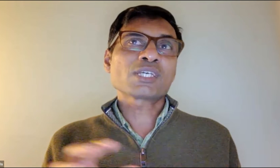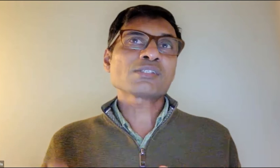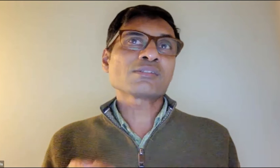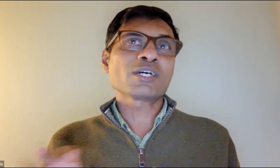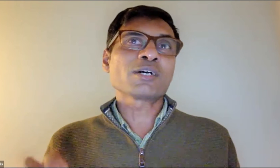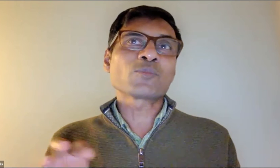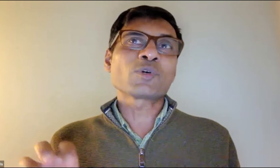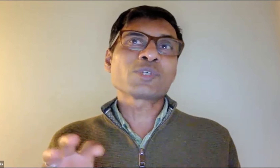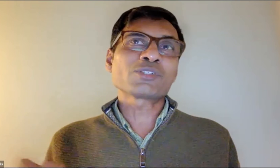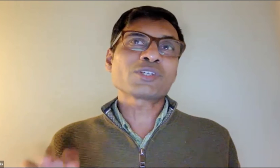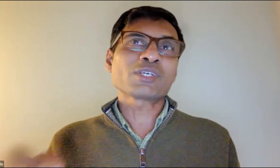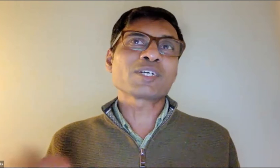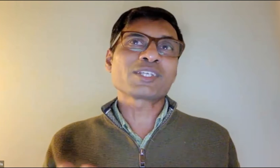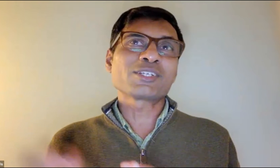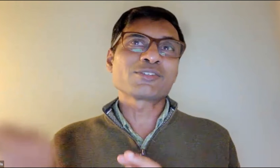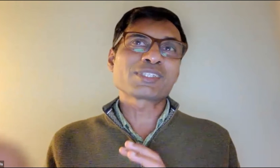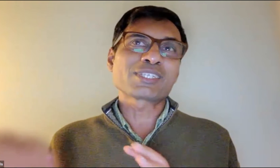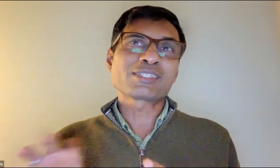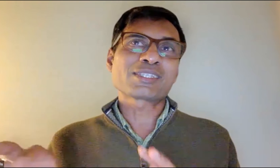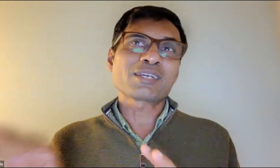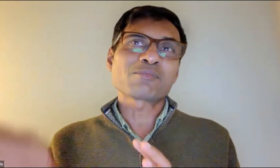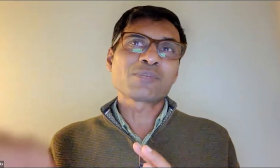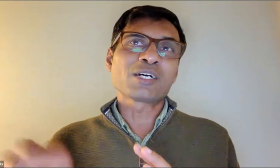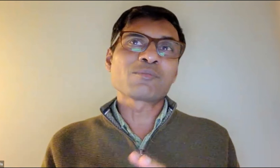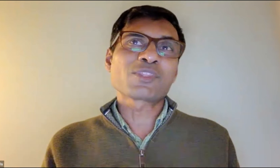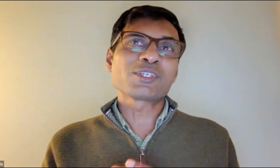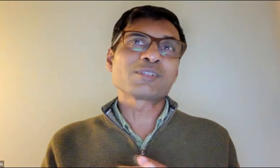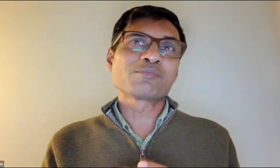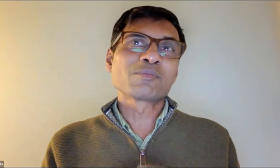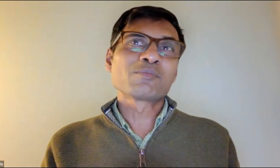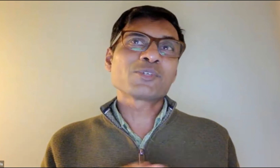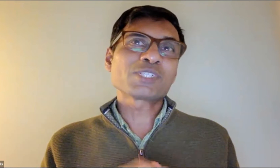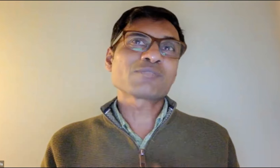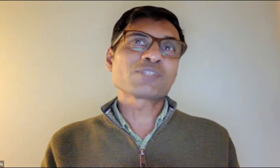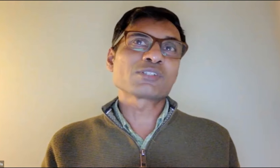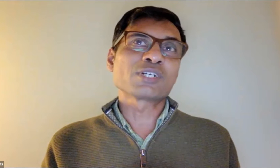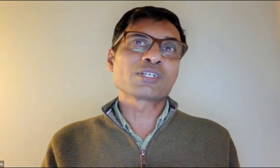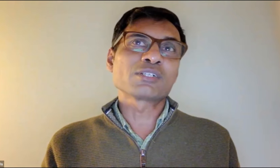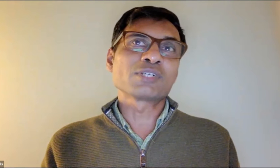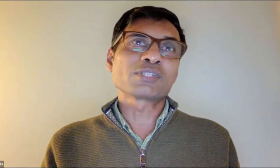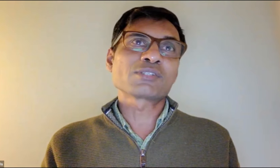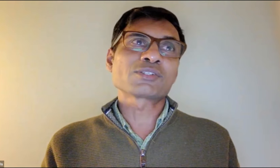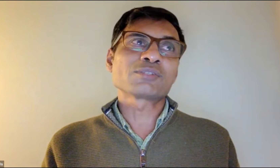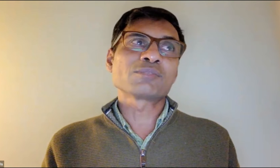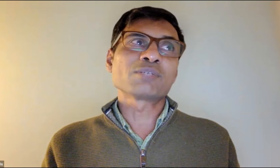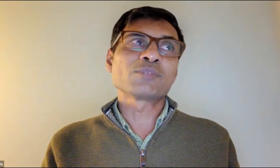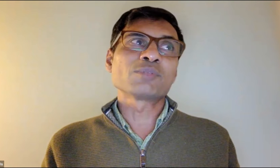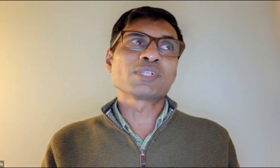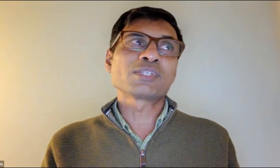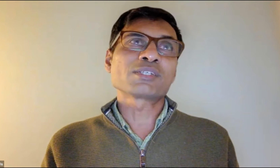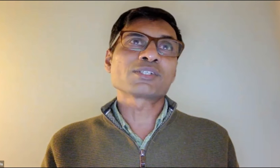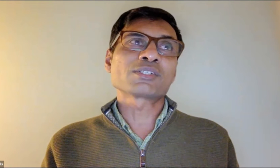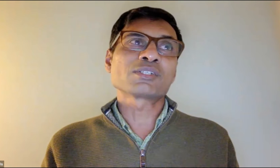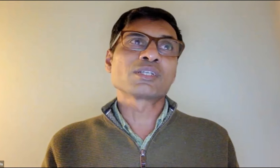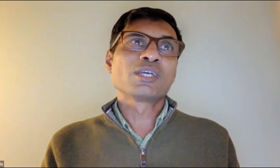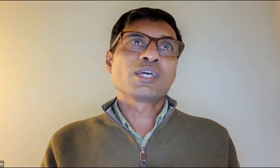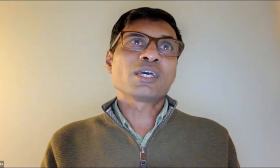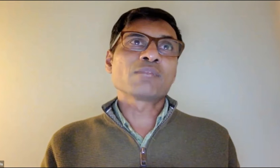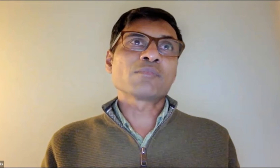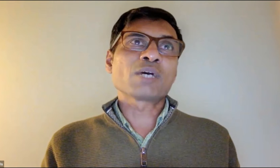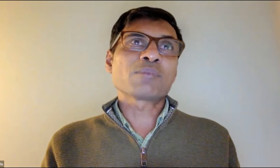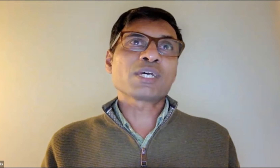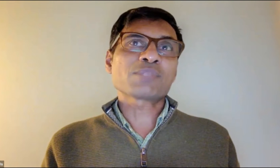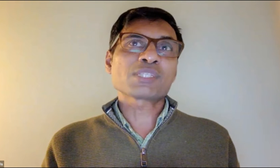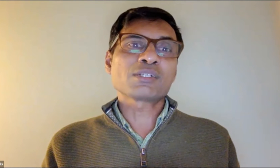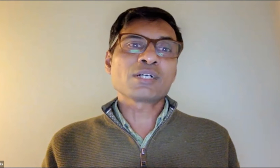So I guess what we're talking about here is that third point of the triangle around social mobilization.